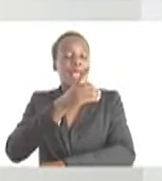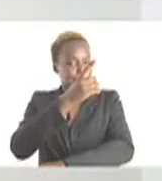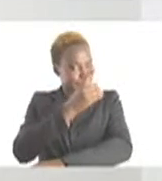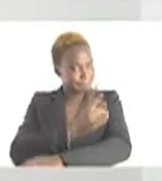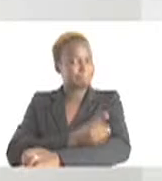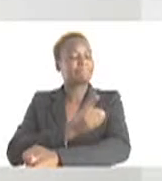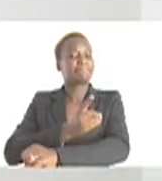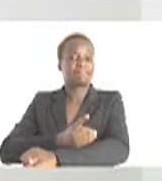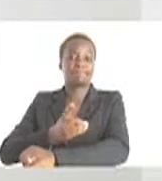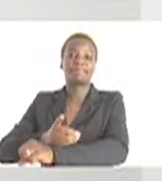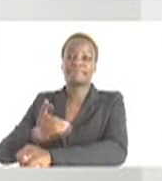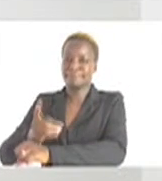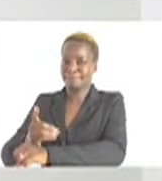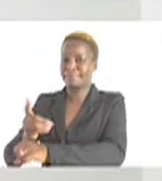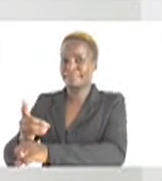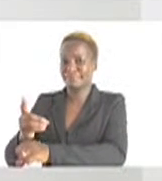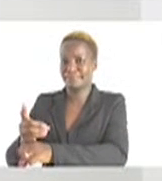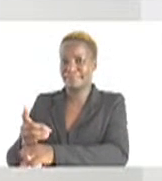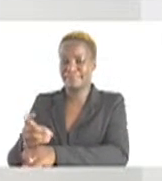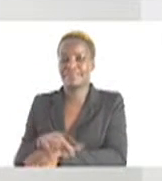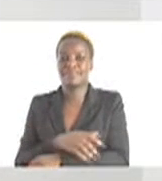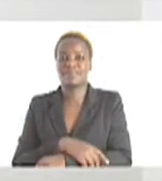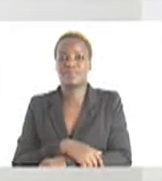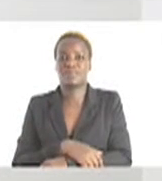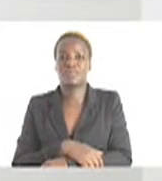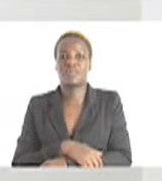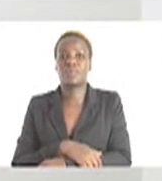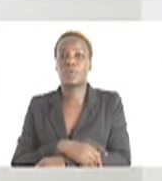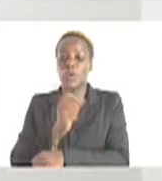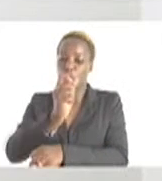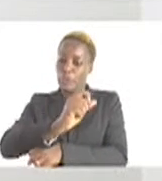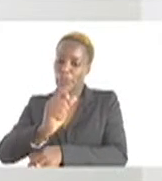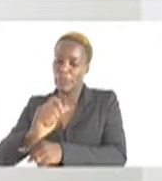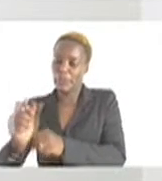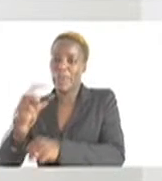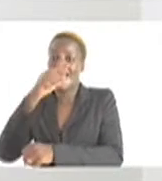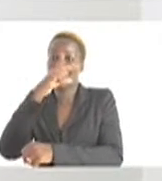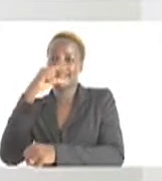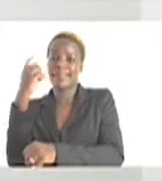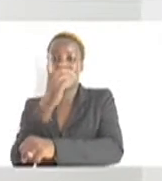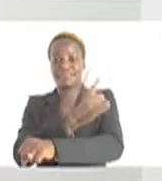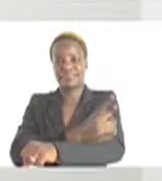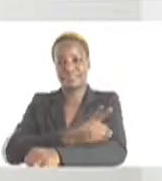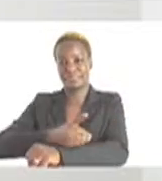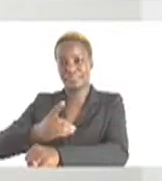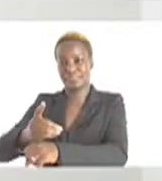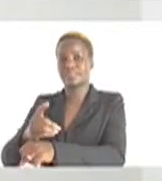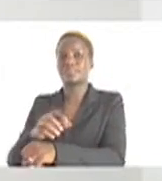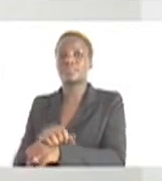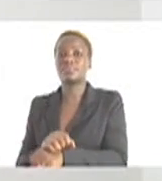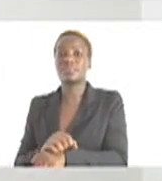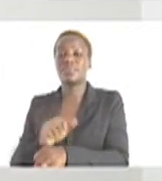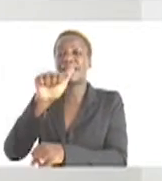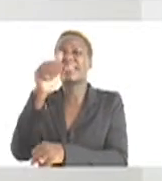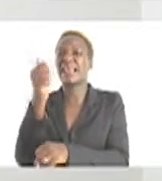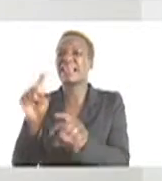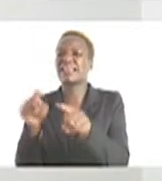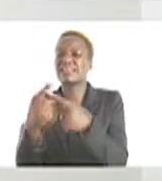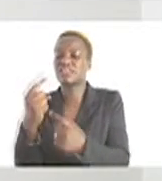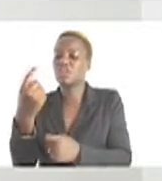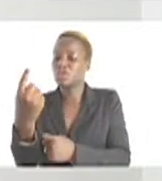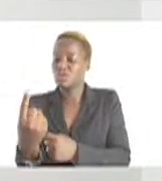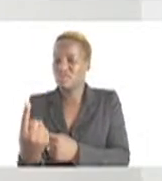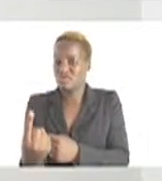December. Awesome. It's December. So you complete also December. So the rest of the activity, I would like for you